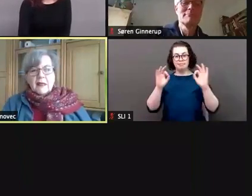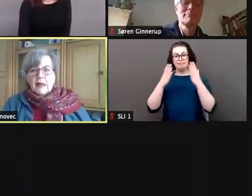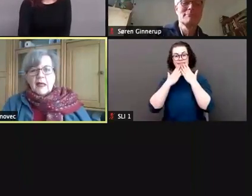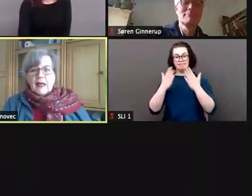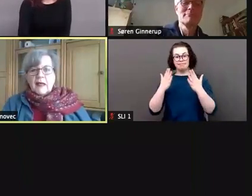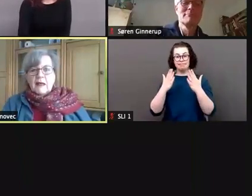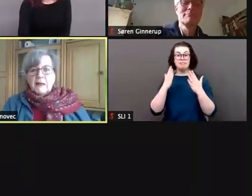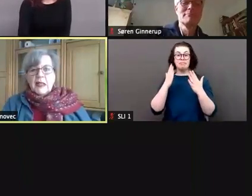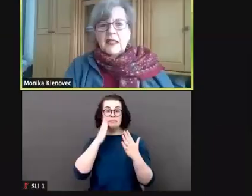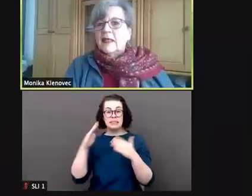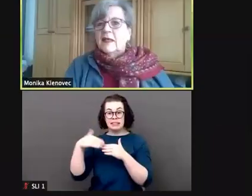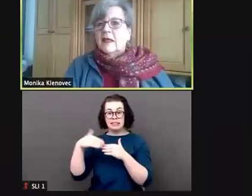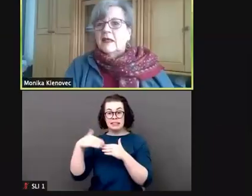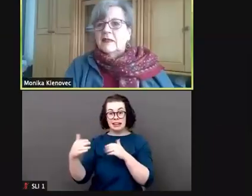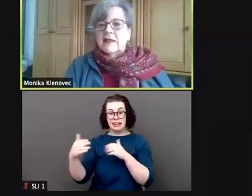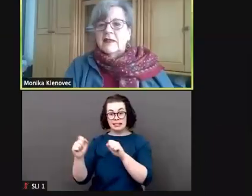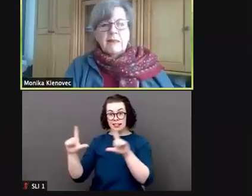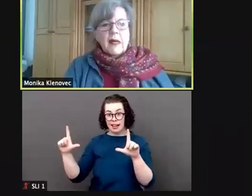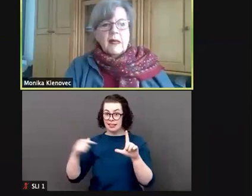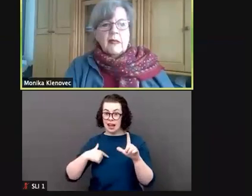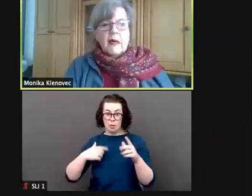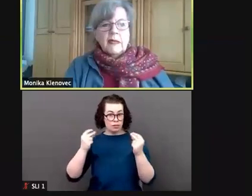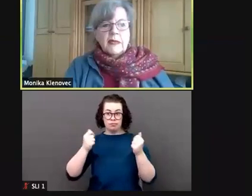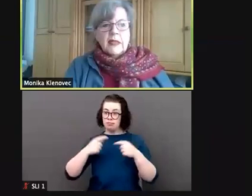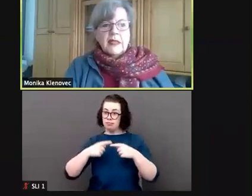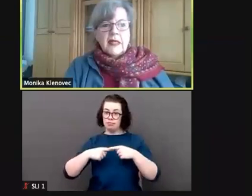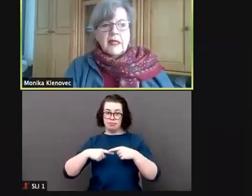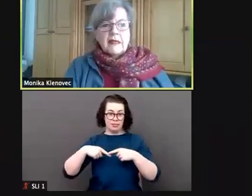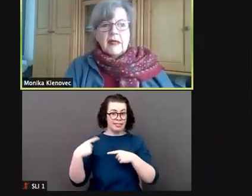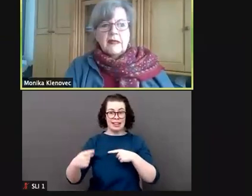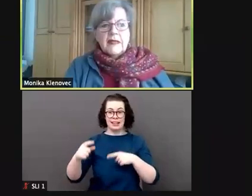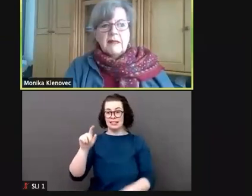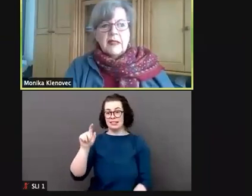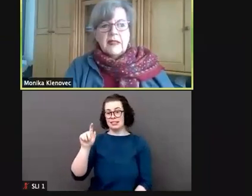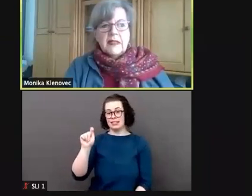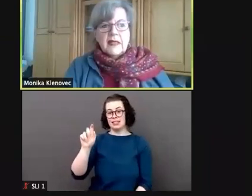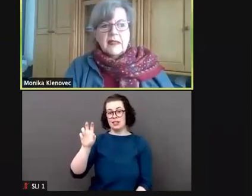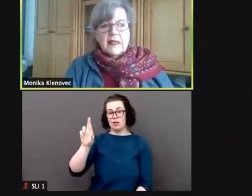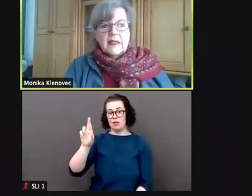I will immediately go on to the TR